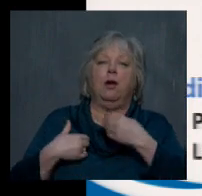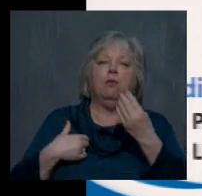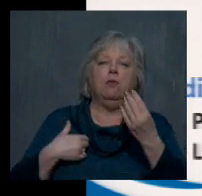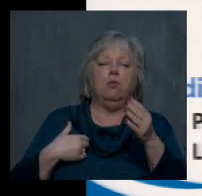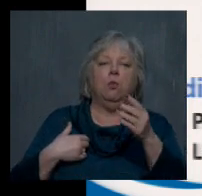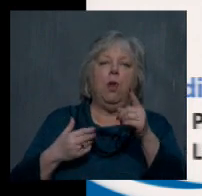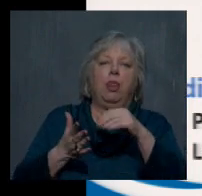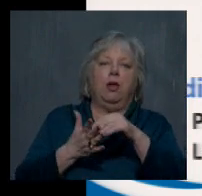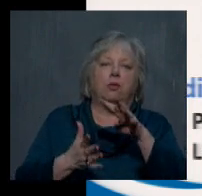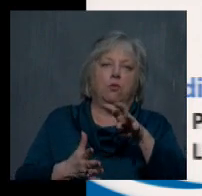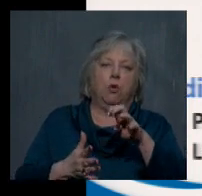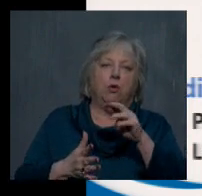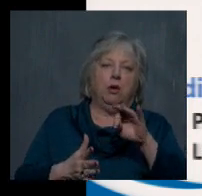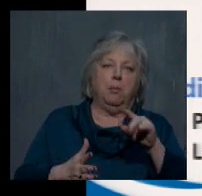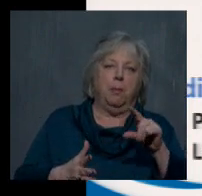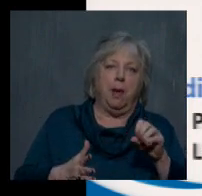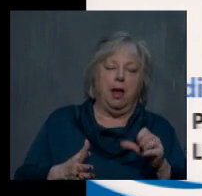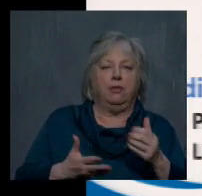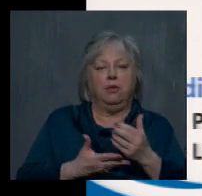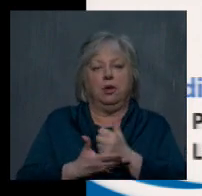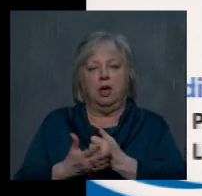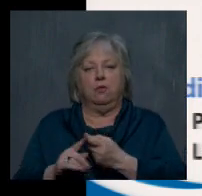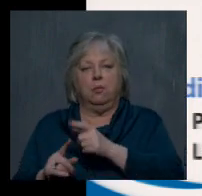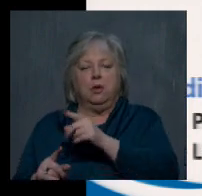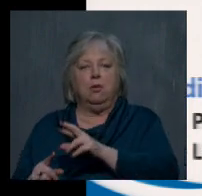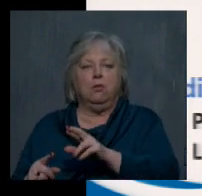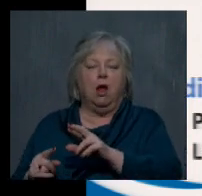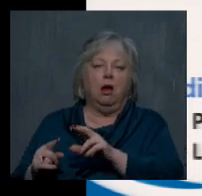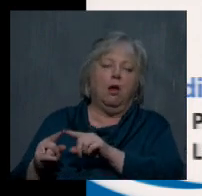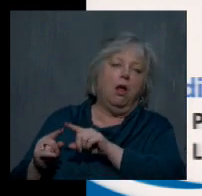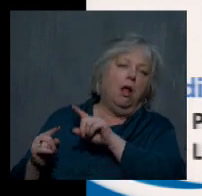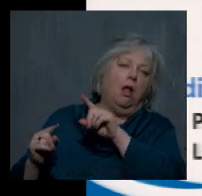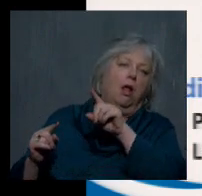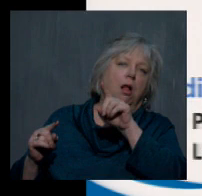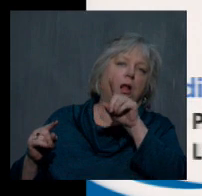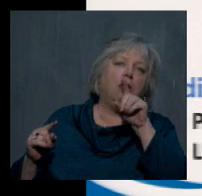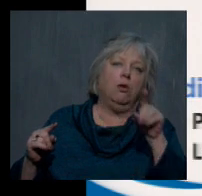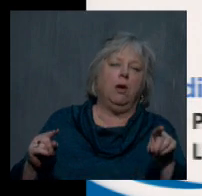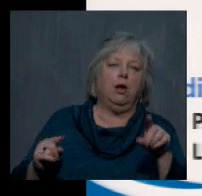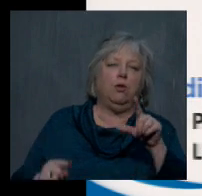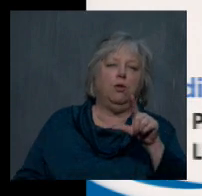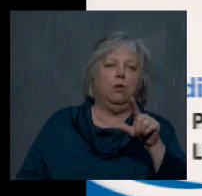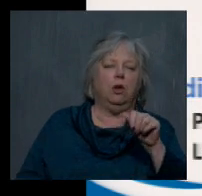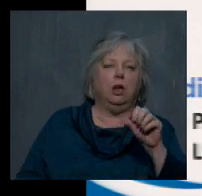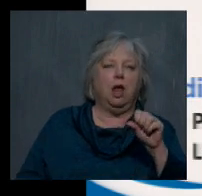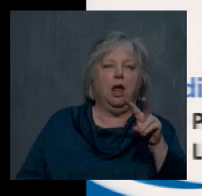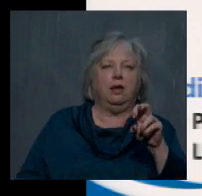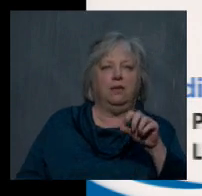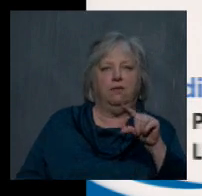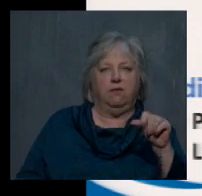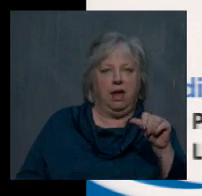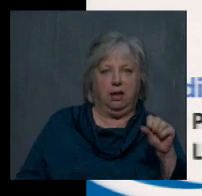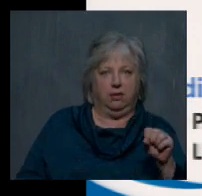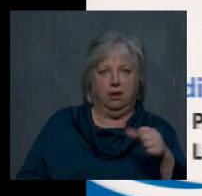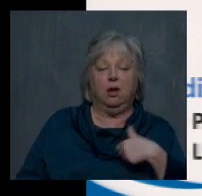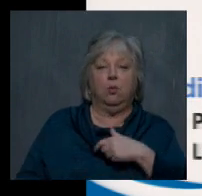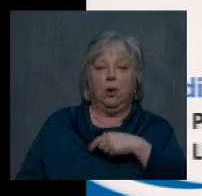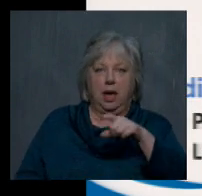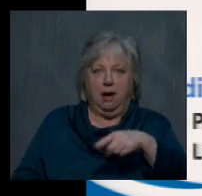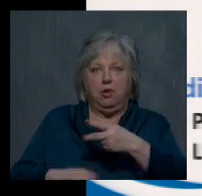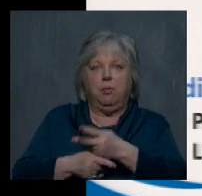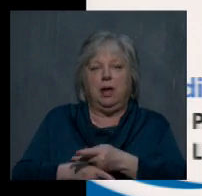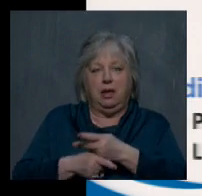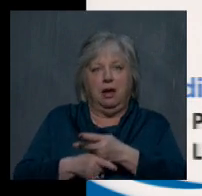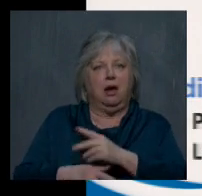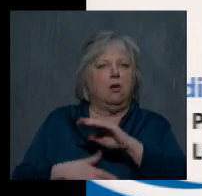collection system, and that basically goes from Little Rock all the way to Las Vegas, and we have to maintain all